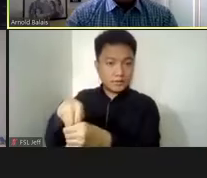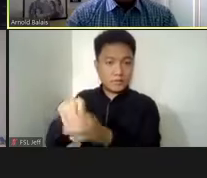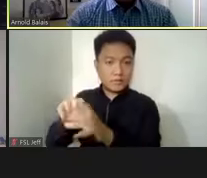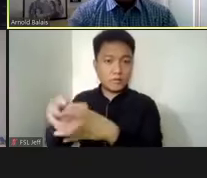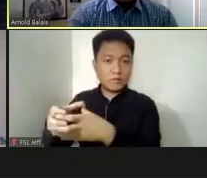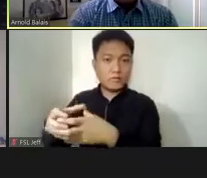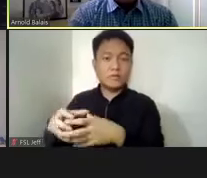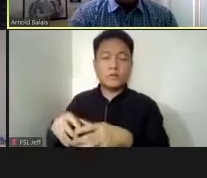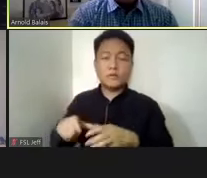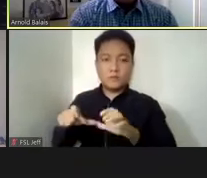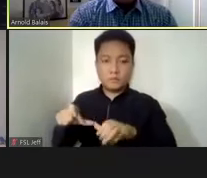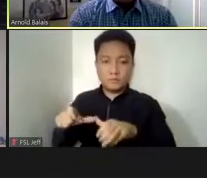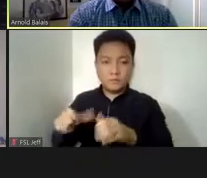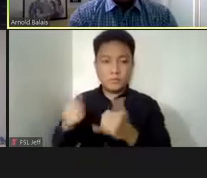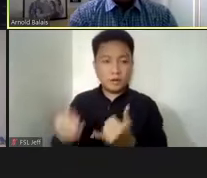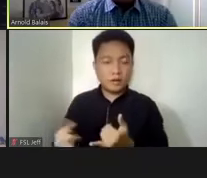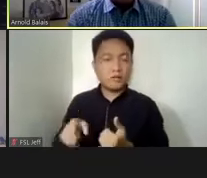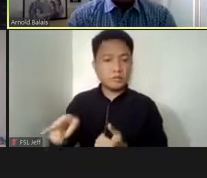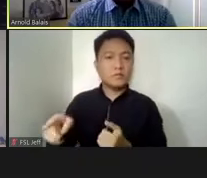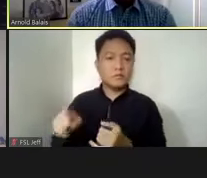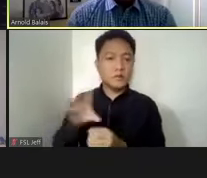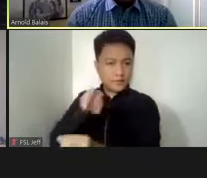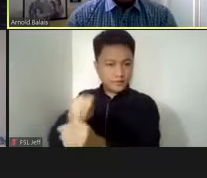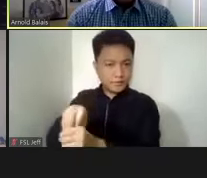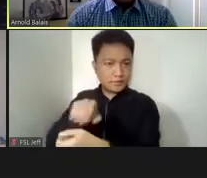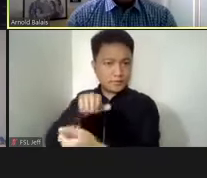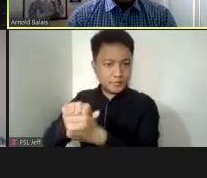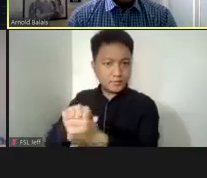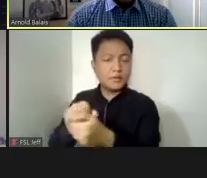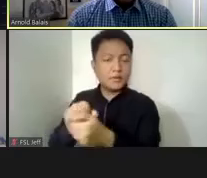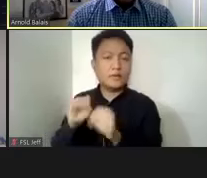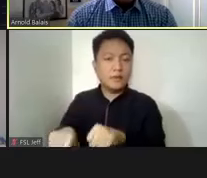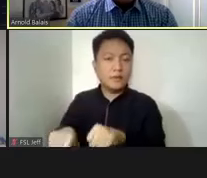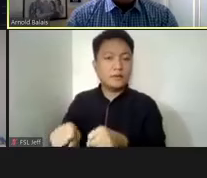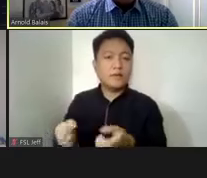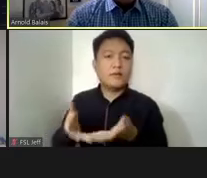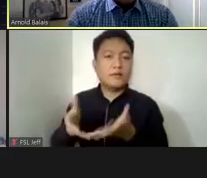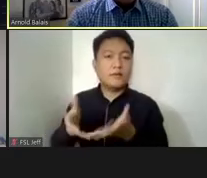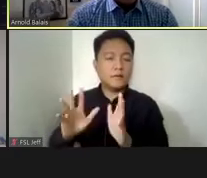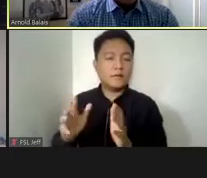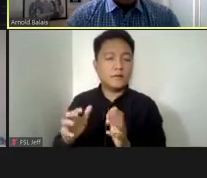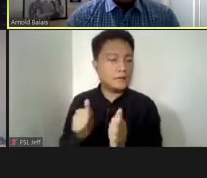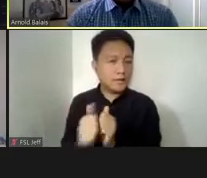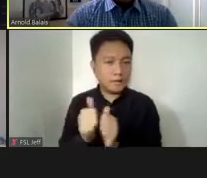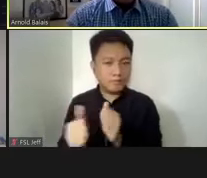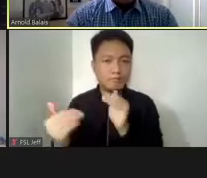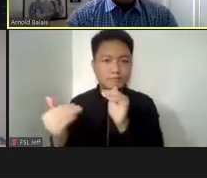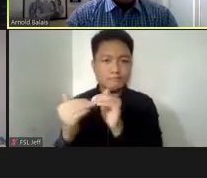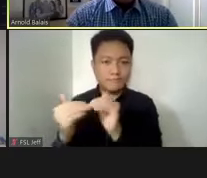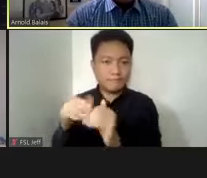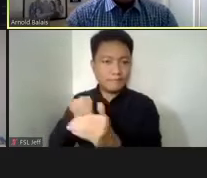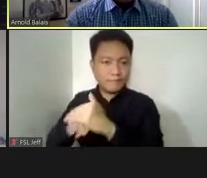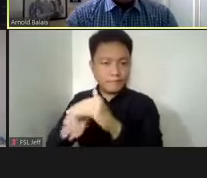na lahat, planchado na lahat. And again, ulit ko sa mga parents, expose niyo po yung anak niyo. Lahat po yan, may mga talent.